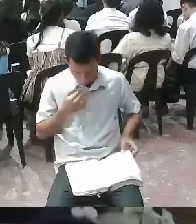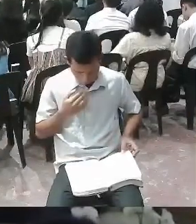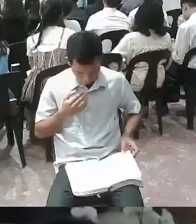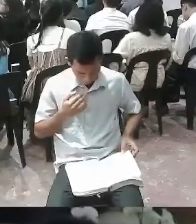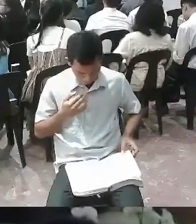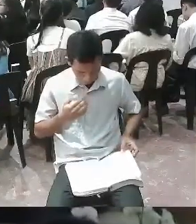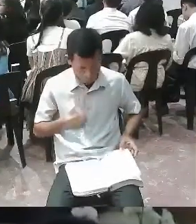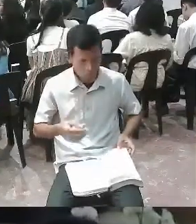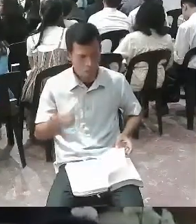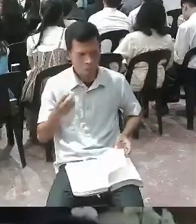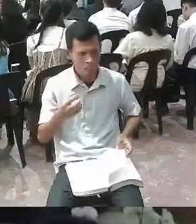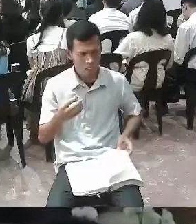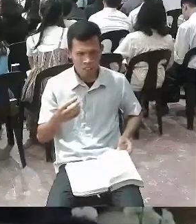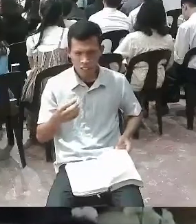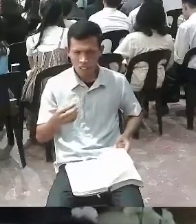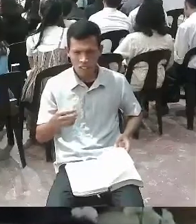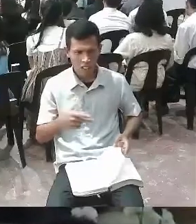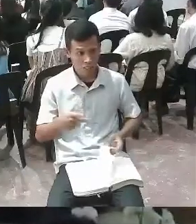so-and-so